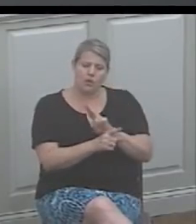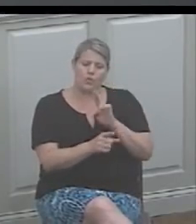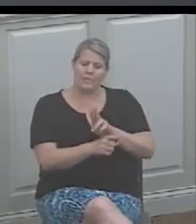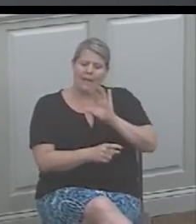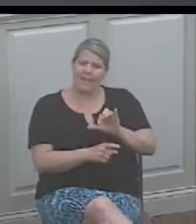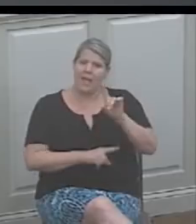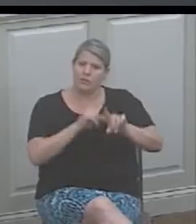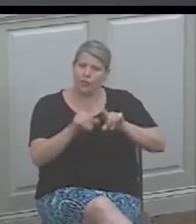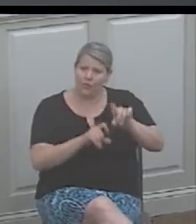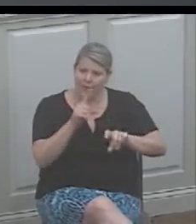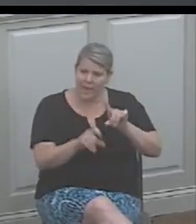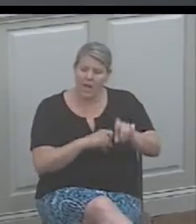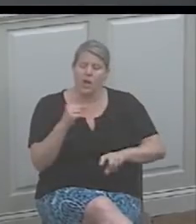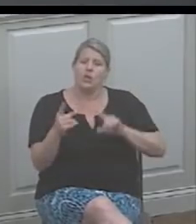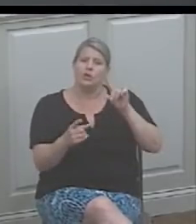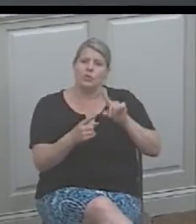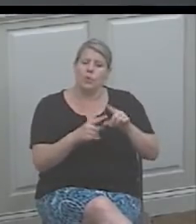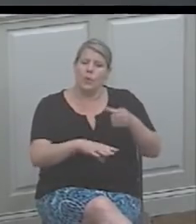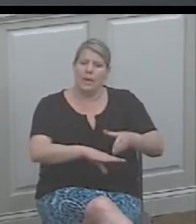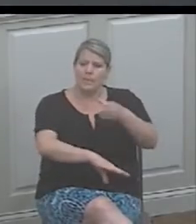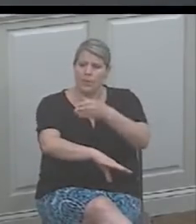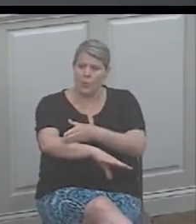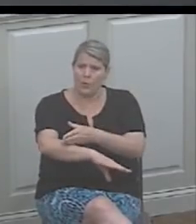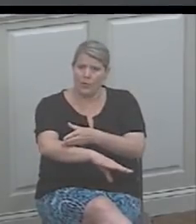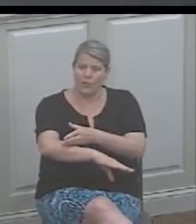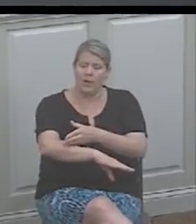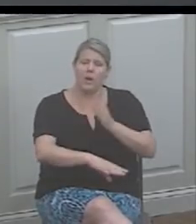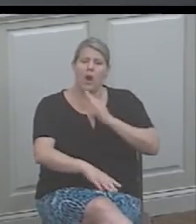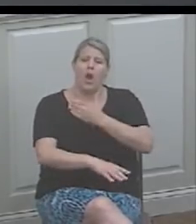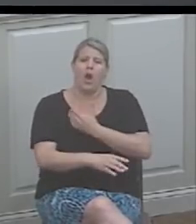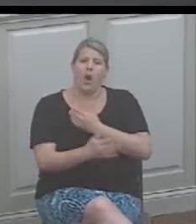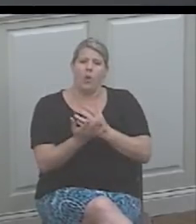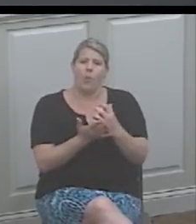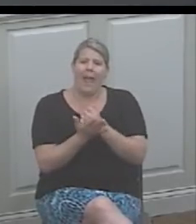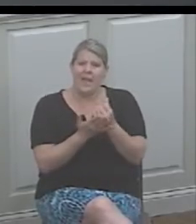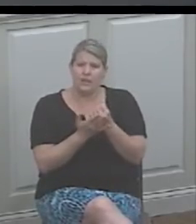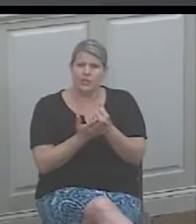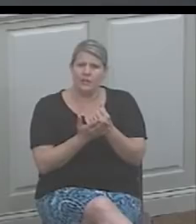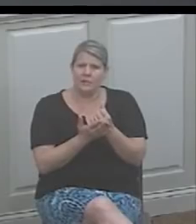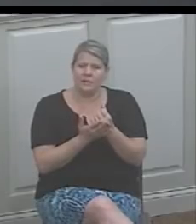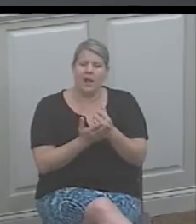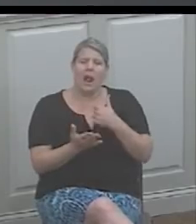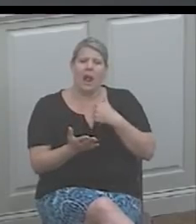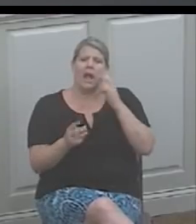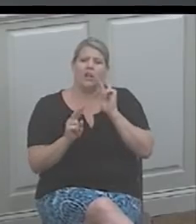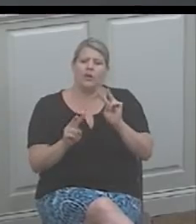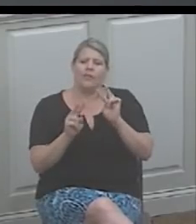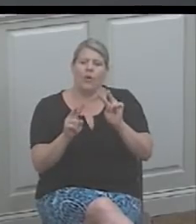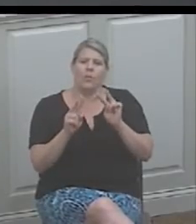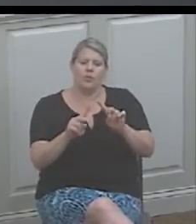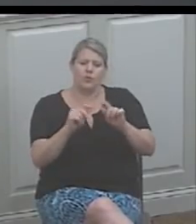begin the process of bringing the City of Danville into a competitive wage market. I look forward to the rest of the